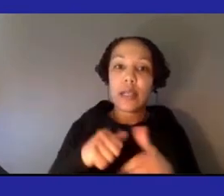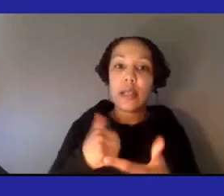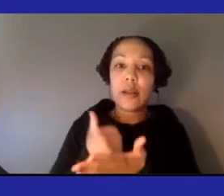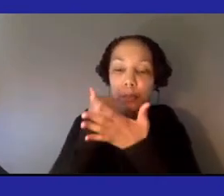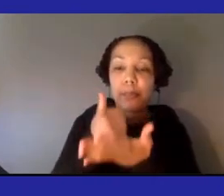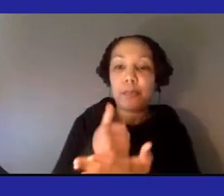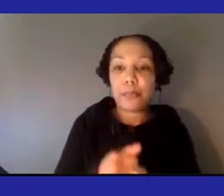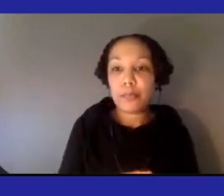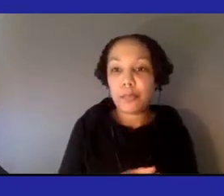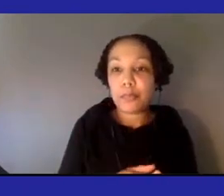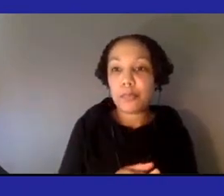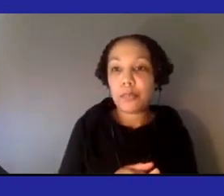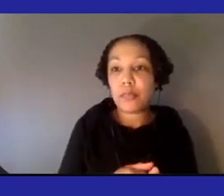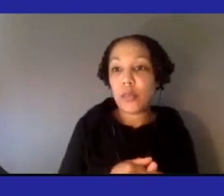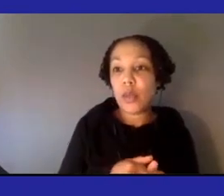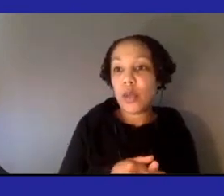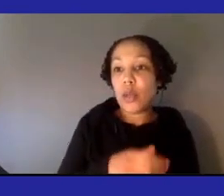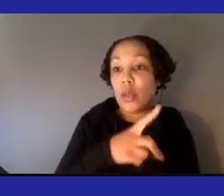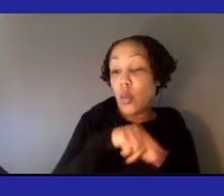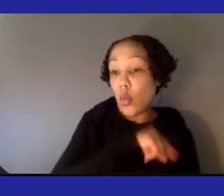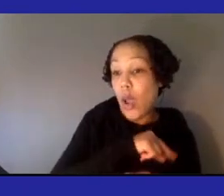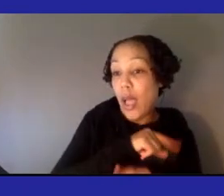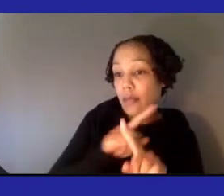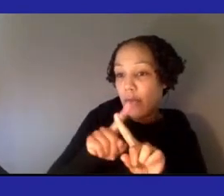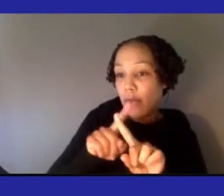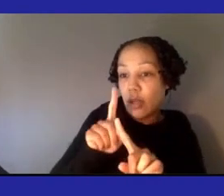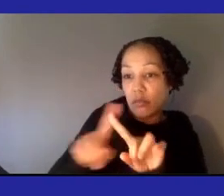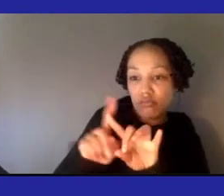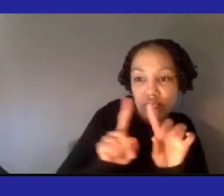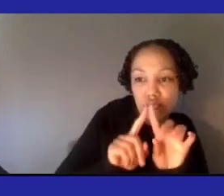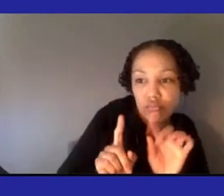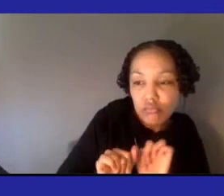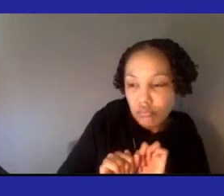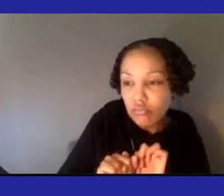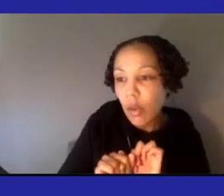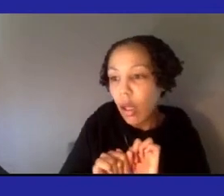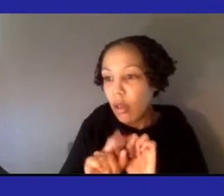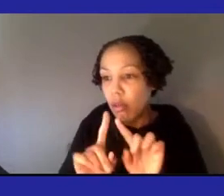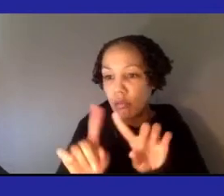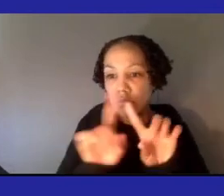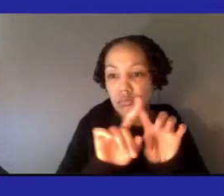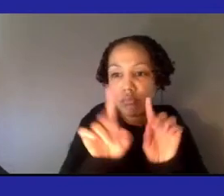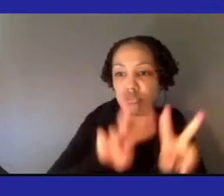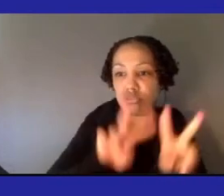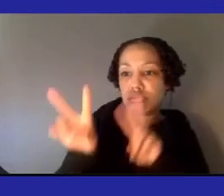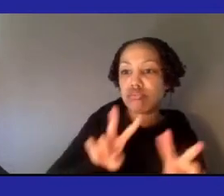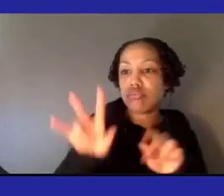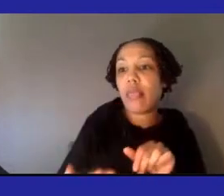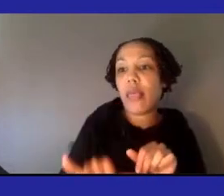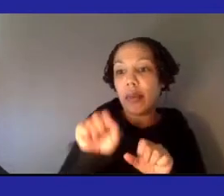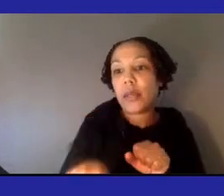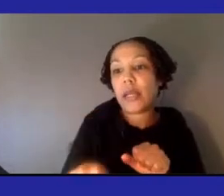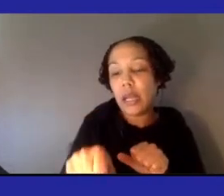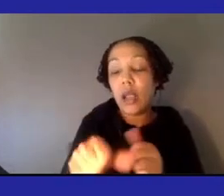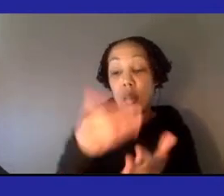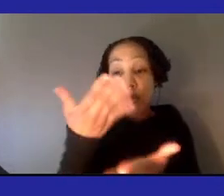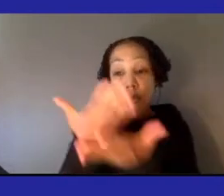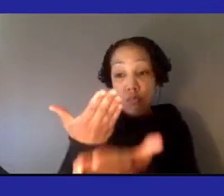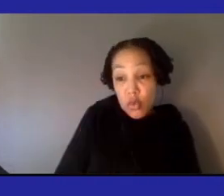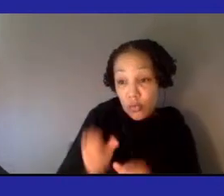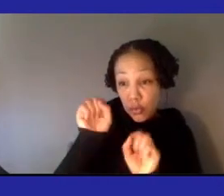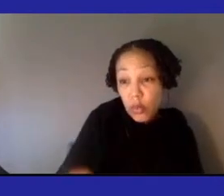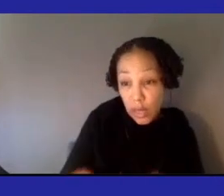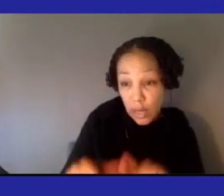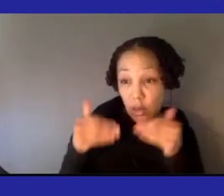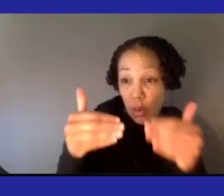have to qualify the firms first, and then we have to give them the opportunity to put together that methodology and approach to prove to us that they can actually deliver this